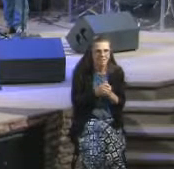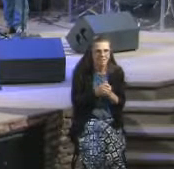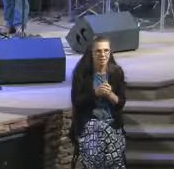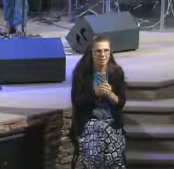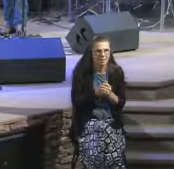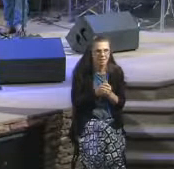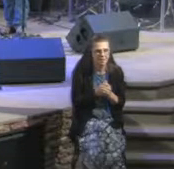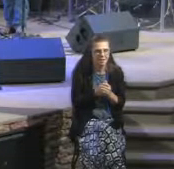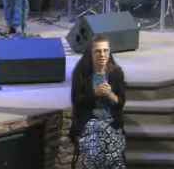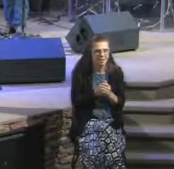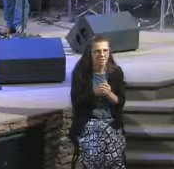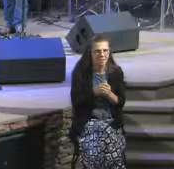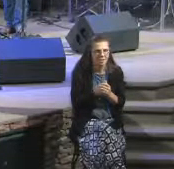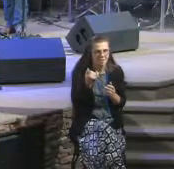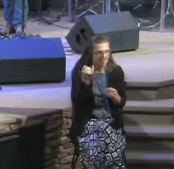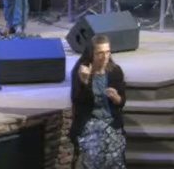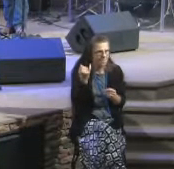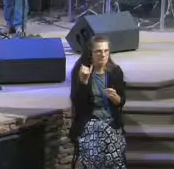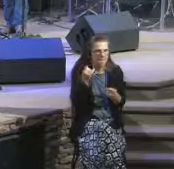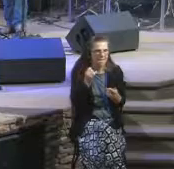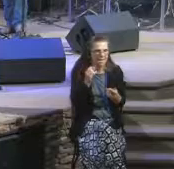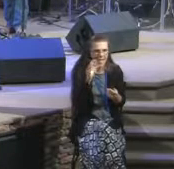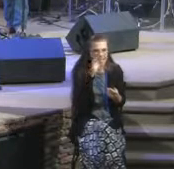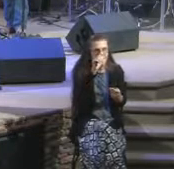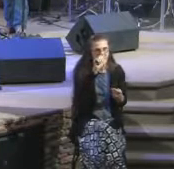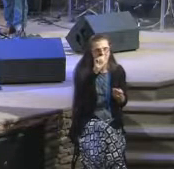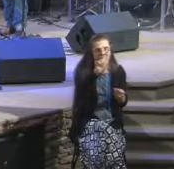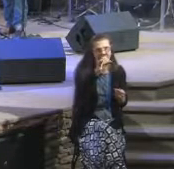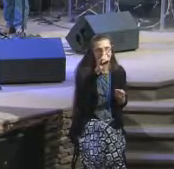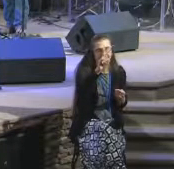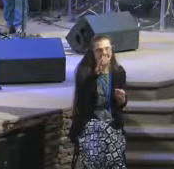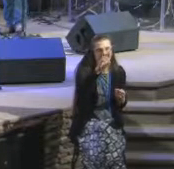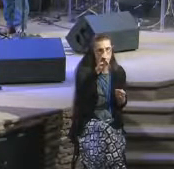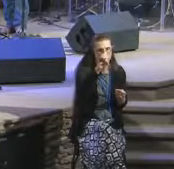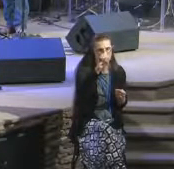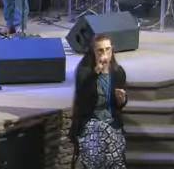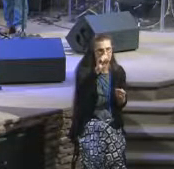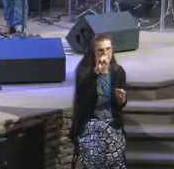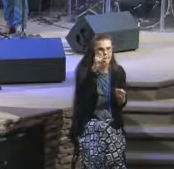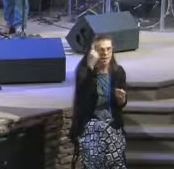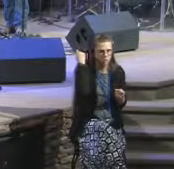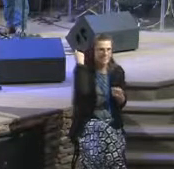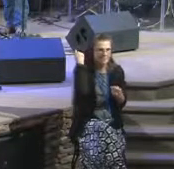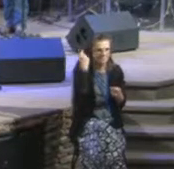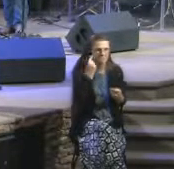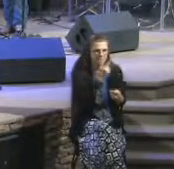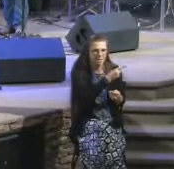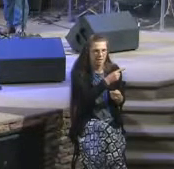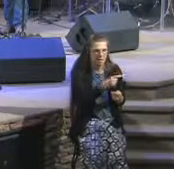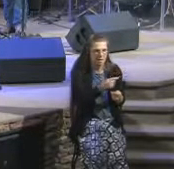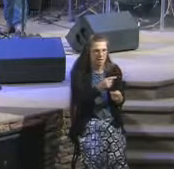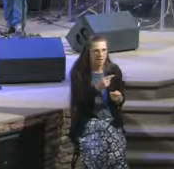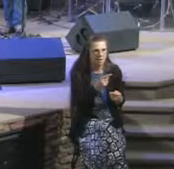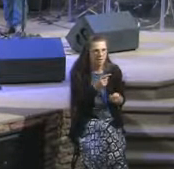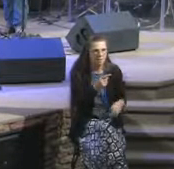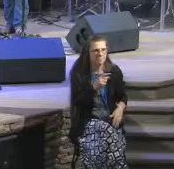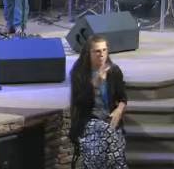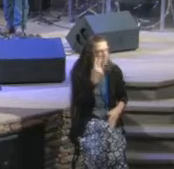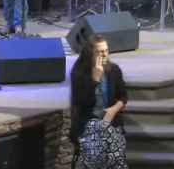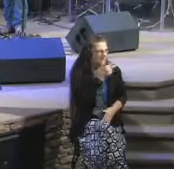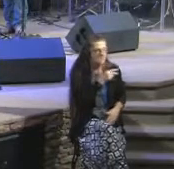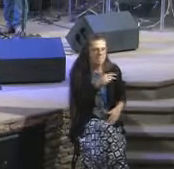6059 Castle Rock Drive. If you need information or directions on that, see Sister April, see Brother Gary Don. They'll get you guided in on that.